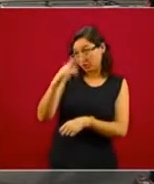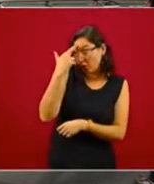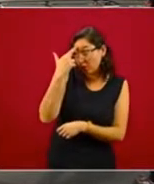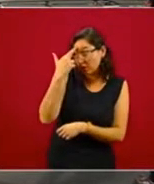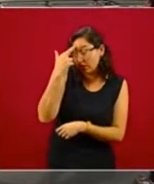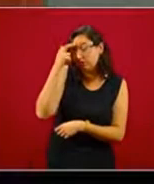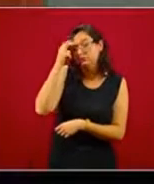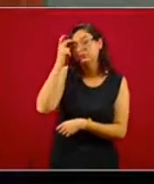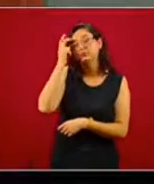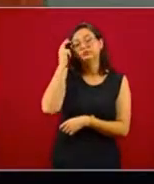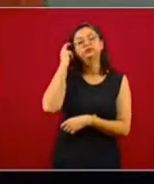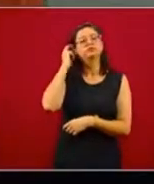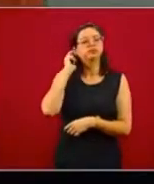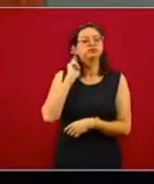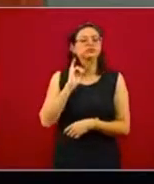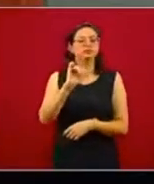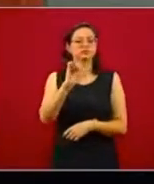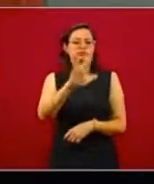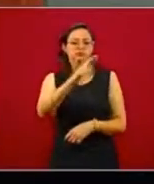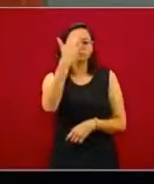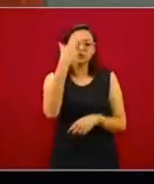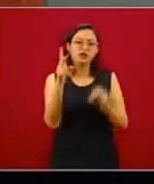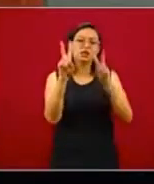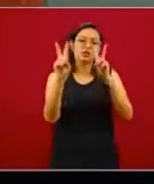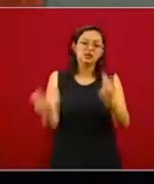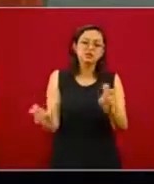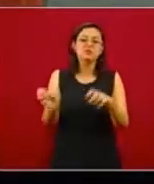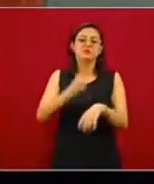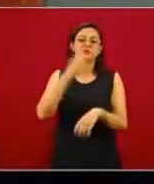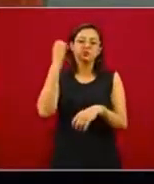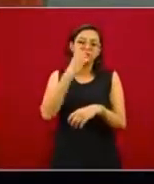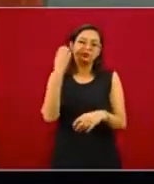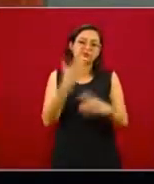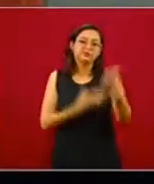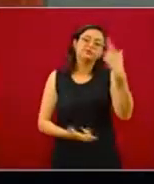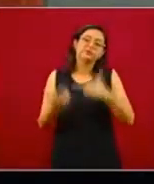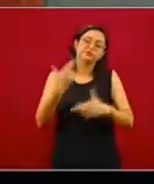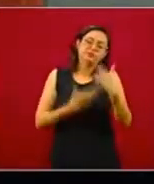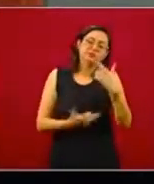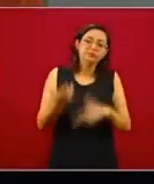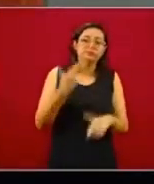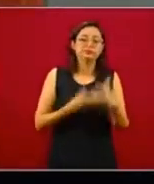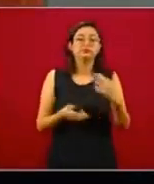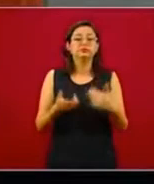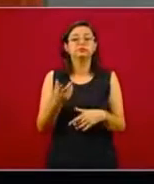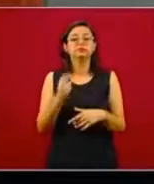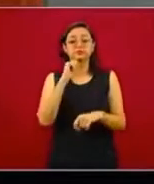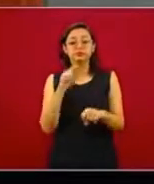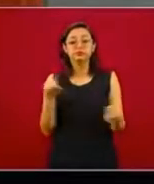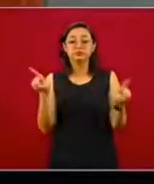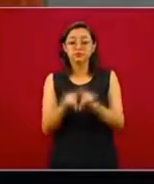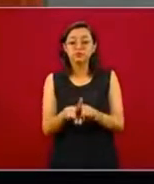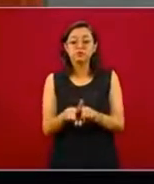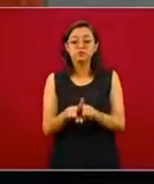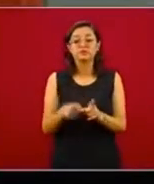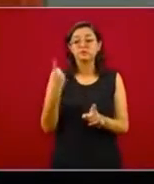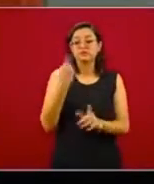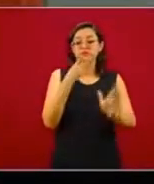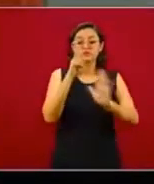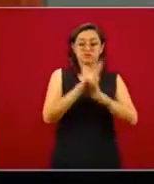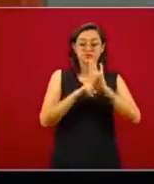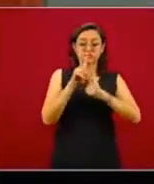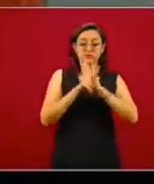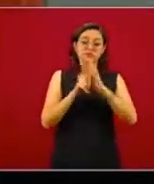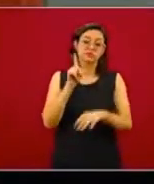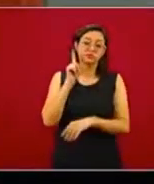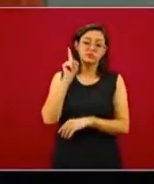Maybe you remember me. I came here to talk about the back to school,